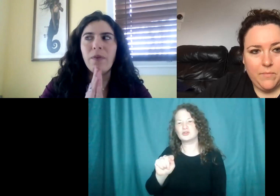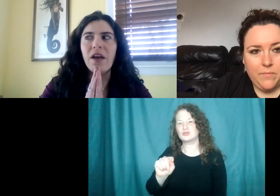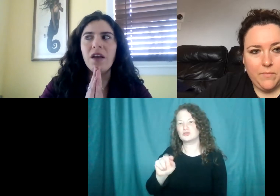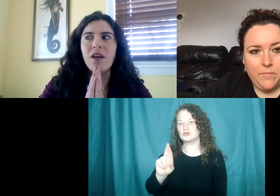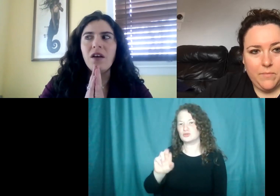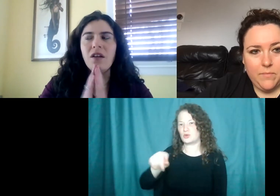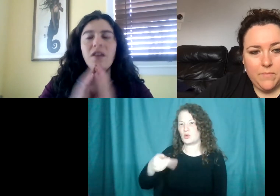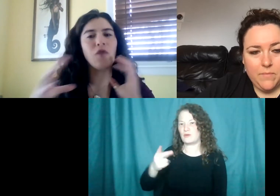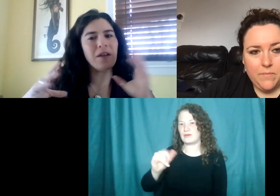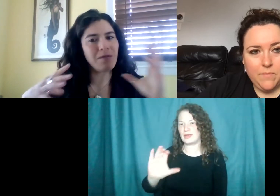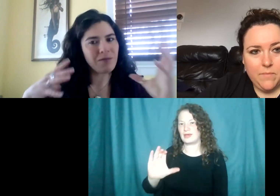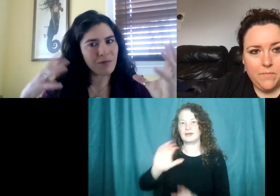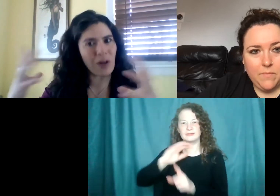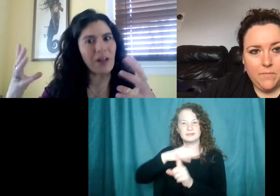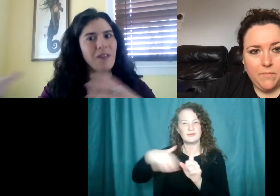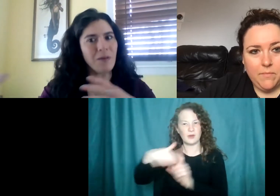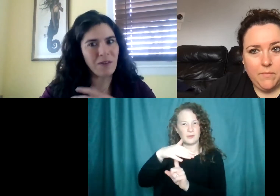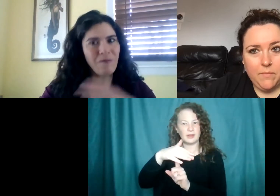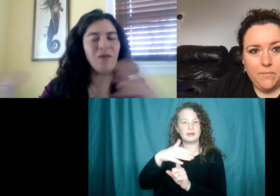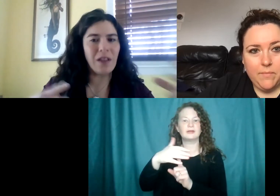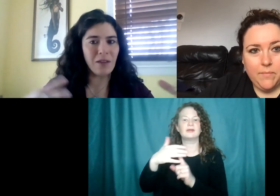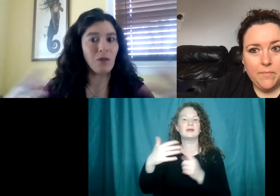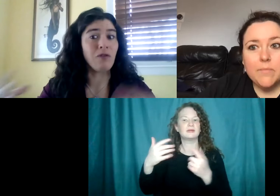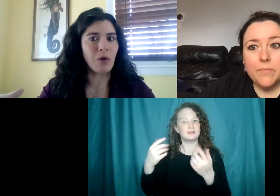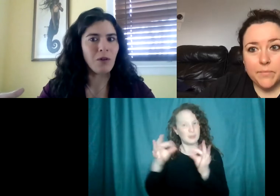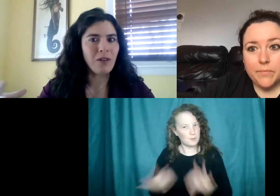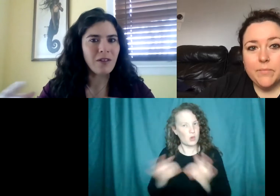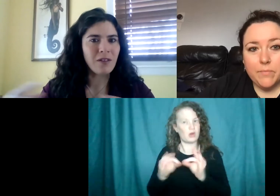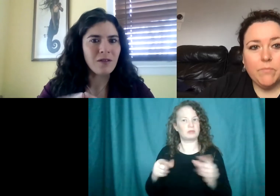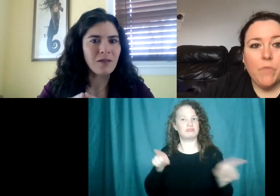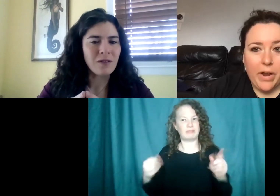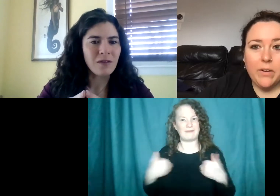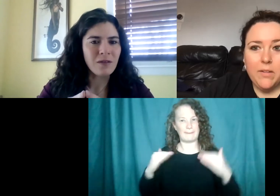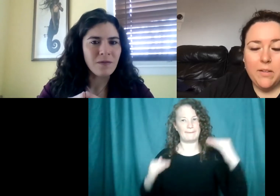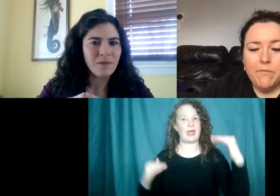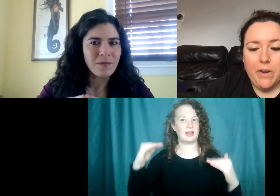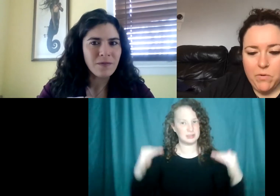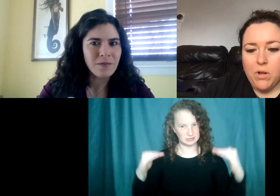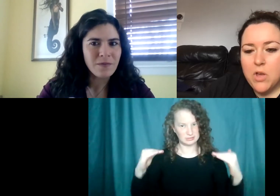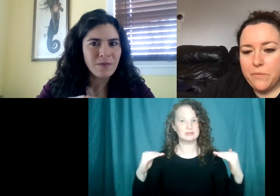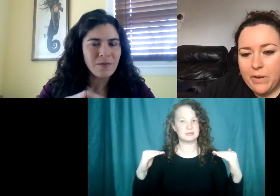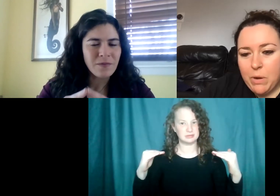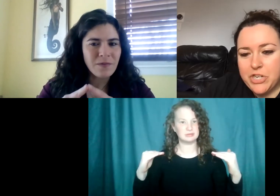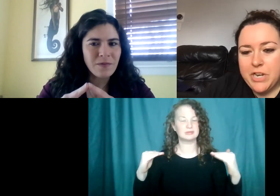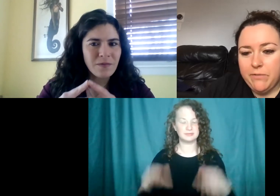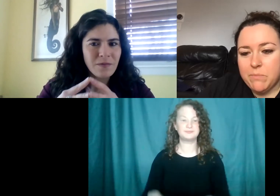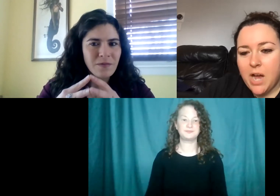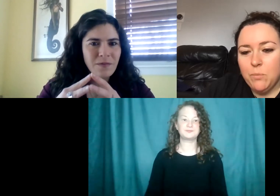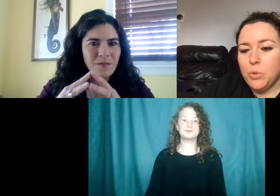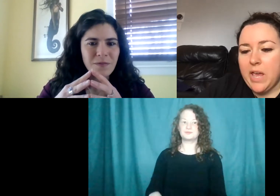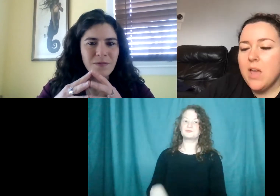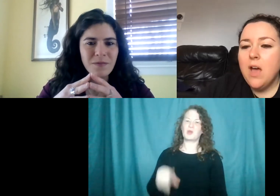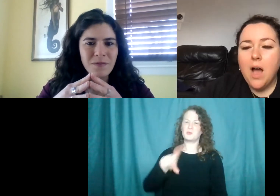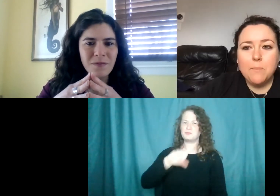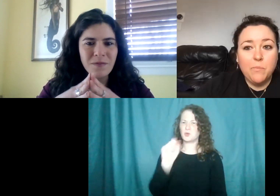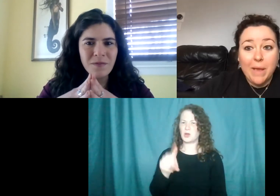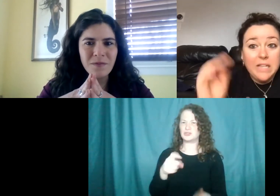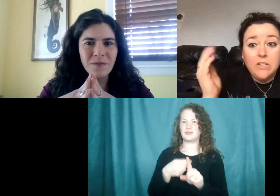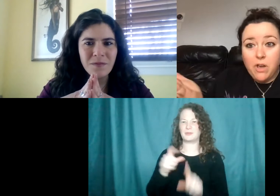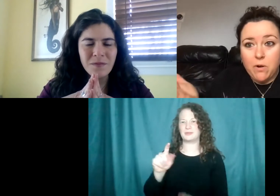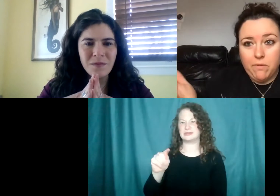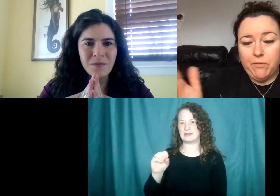organisms, but different organisms filling in those roles. Right. Very cool. We've got a question here from Todd Woolley.